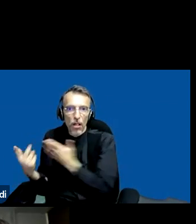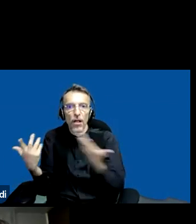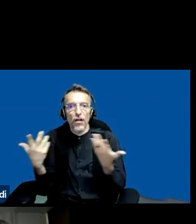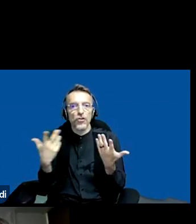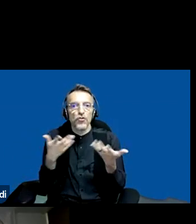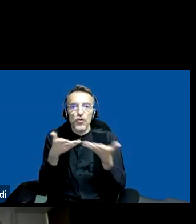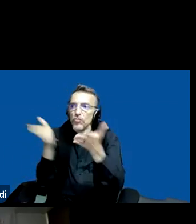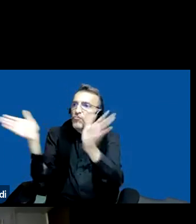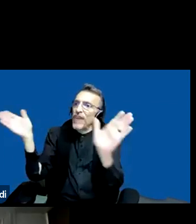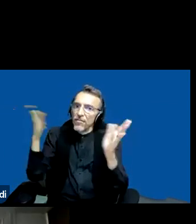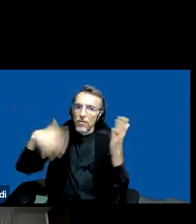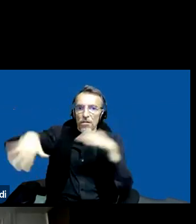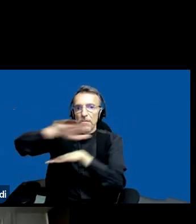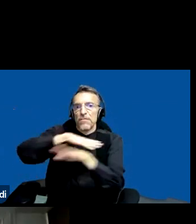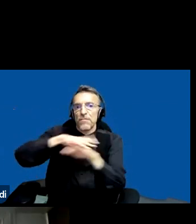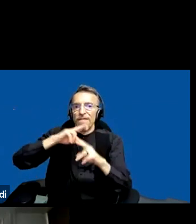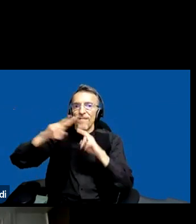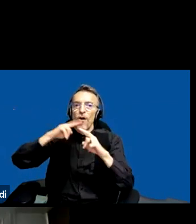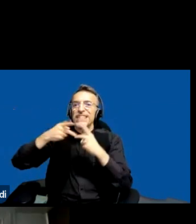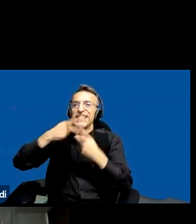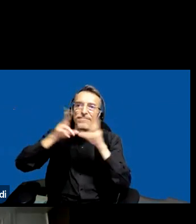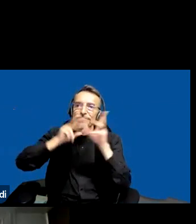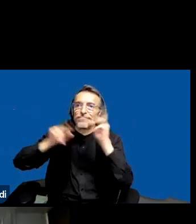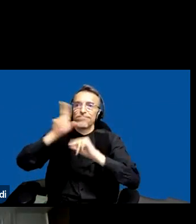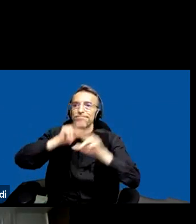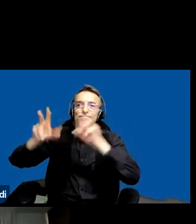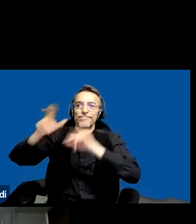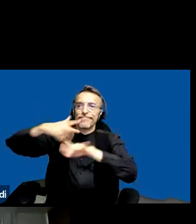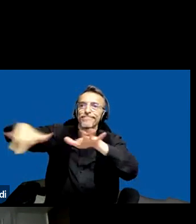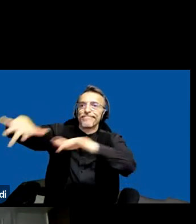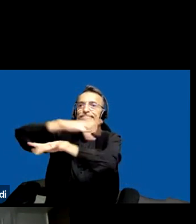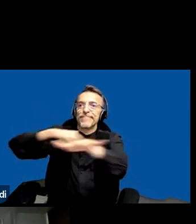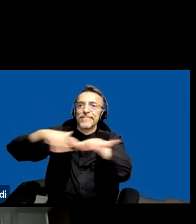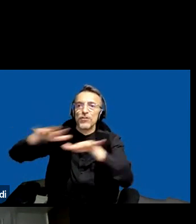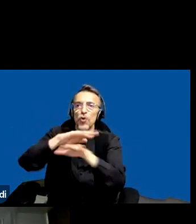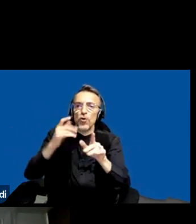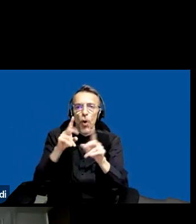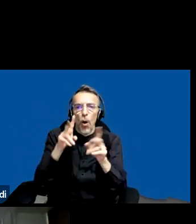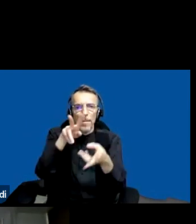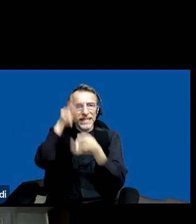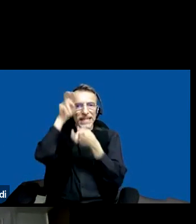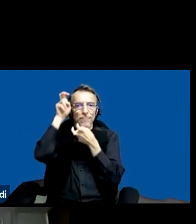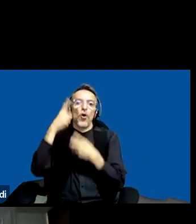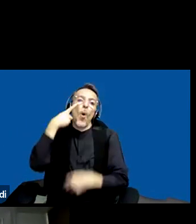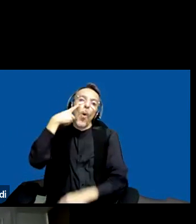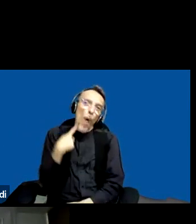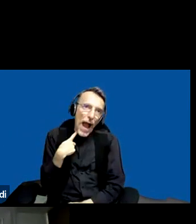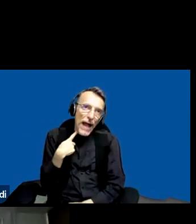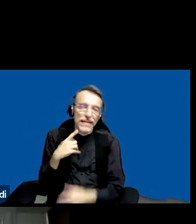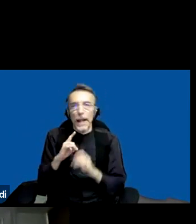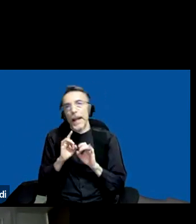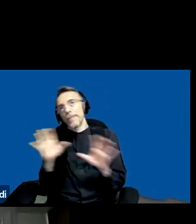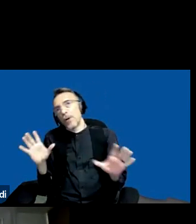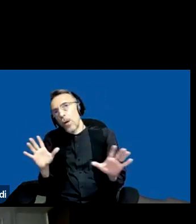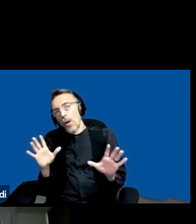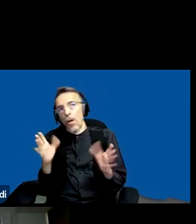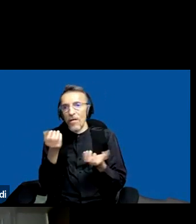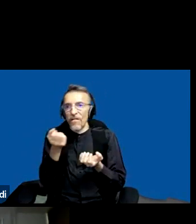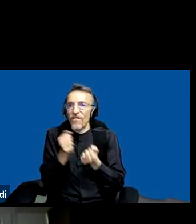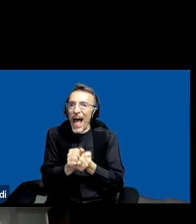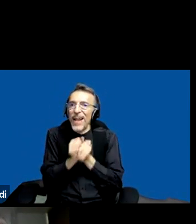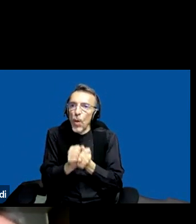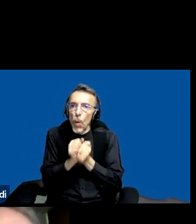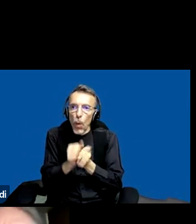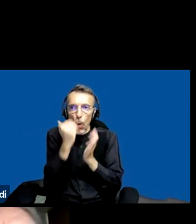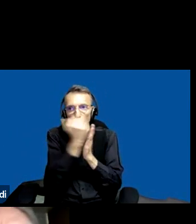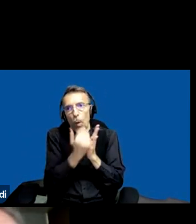of the dispossessed, not by just applying solutions based on a perception of white privilege liberal values. So that's